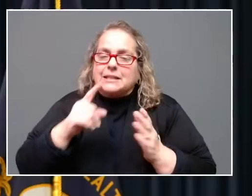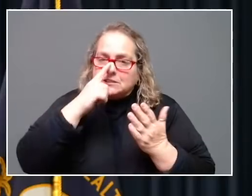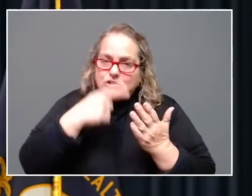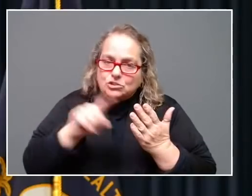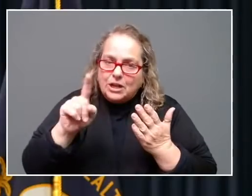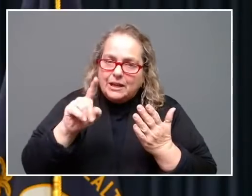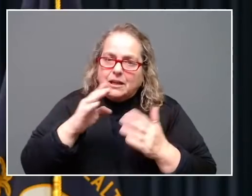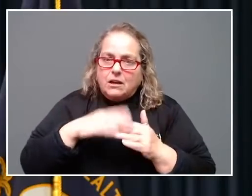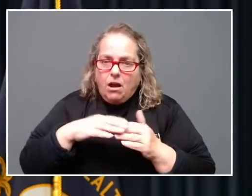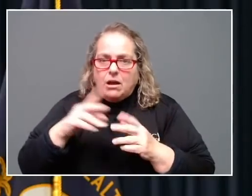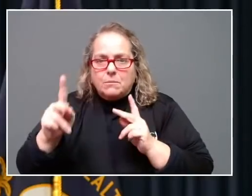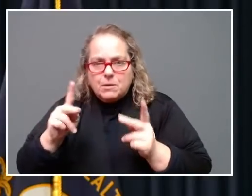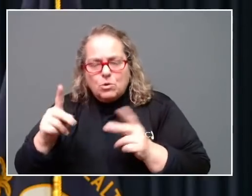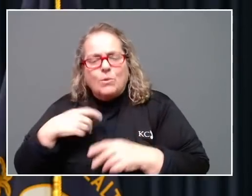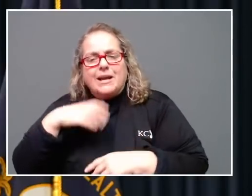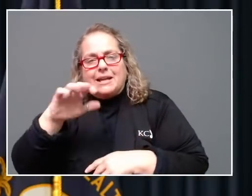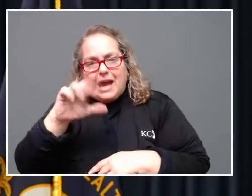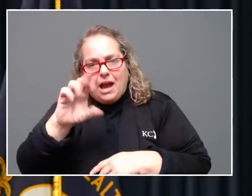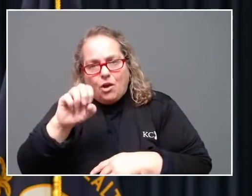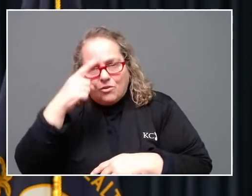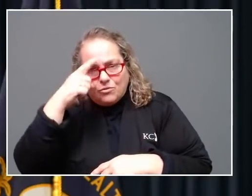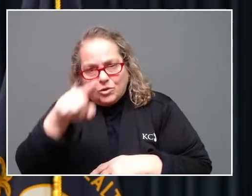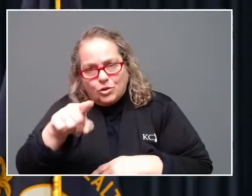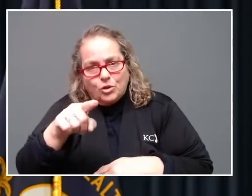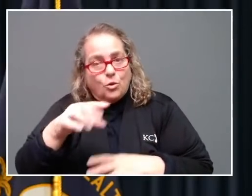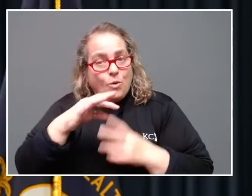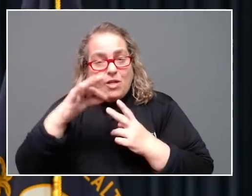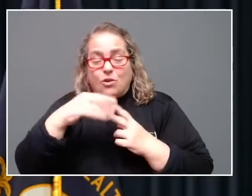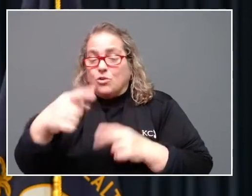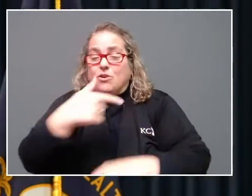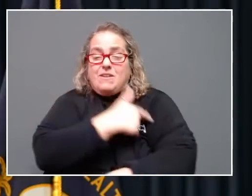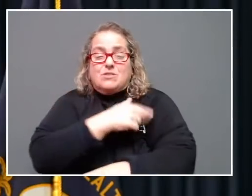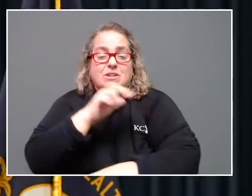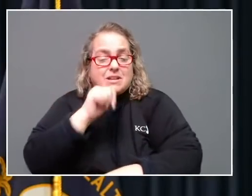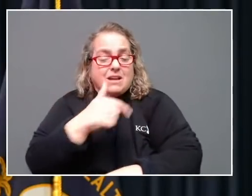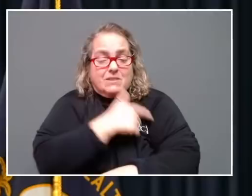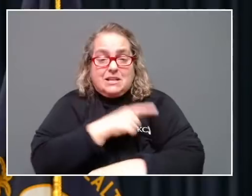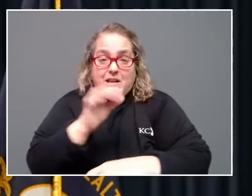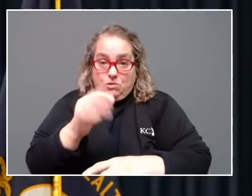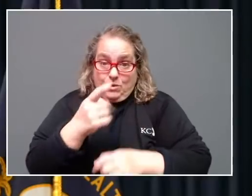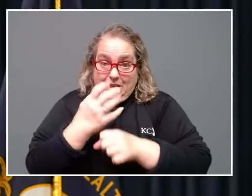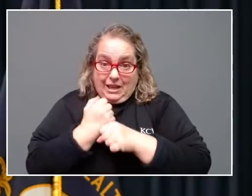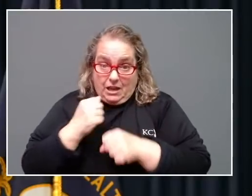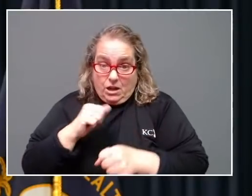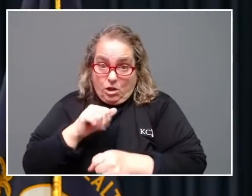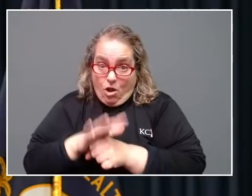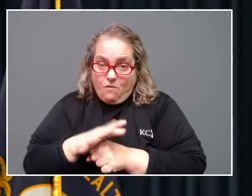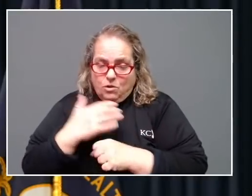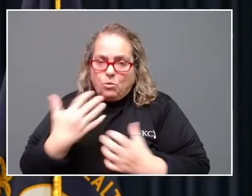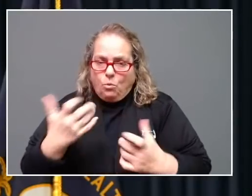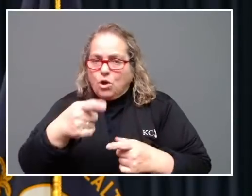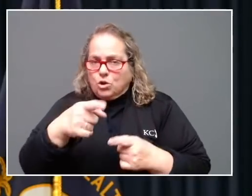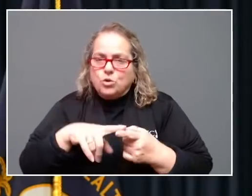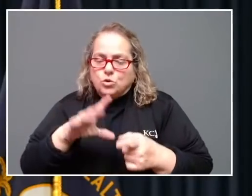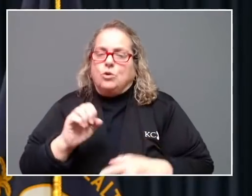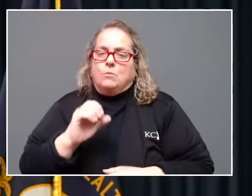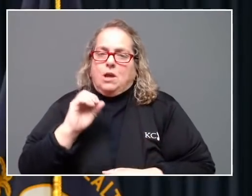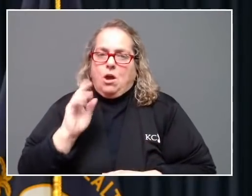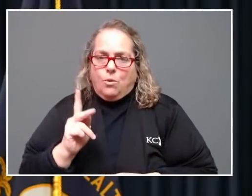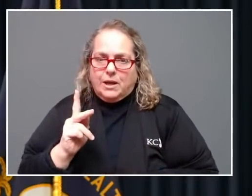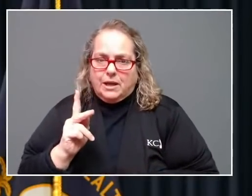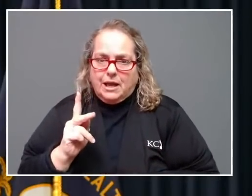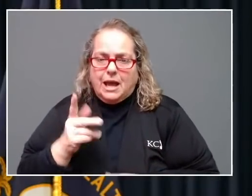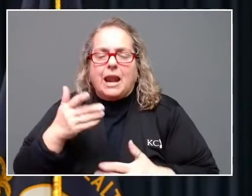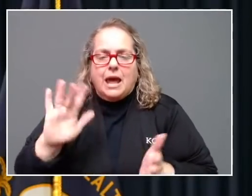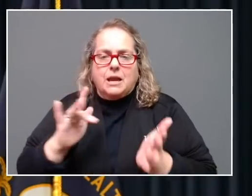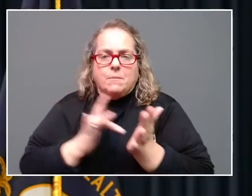care about you, whether you're vaccinated or not vaccinated. If you get COVID, we want you to be okay. So at least let a medical professional